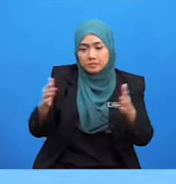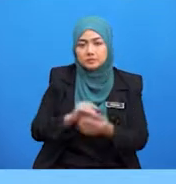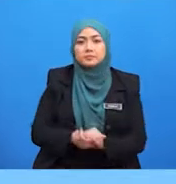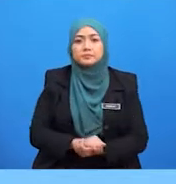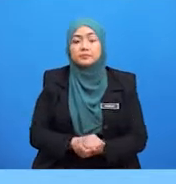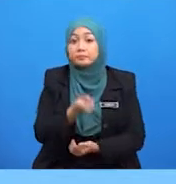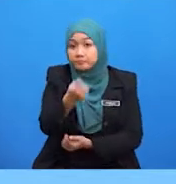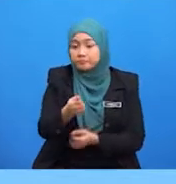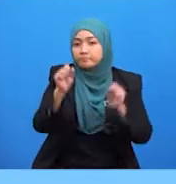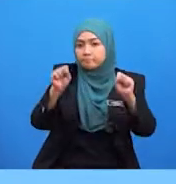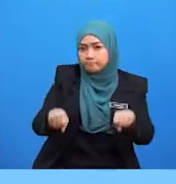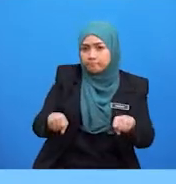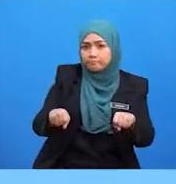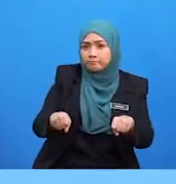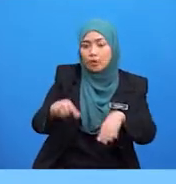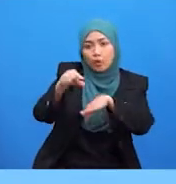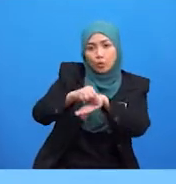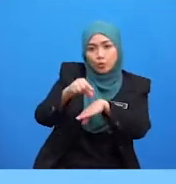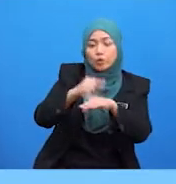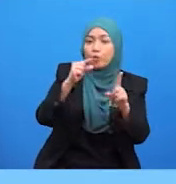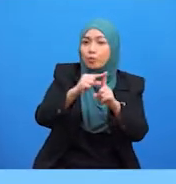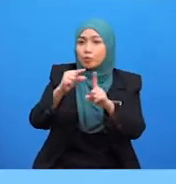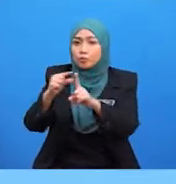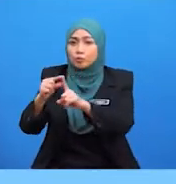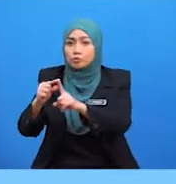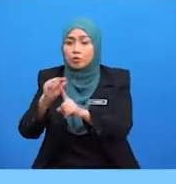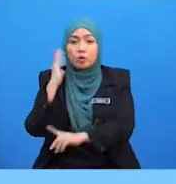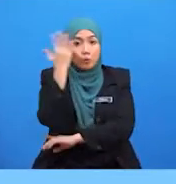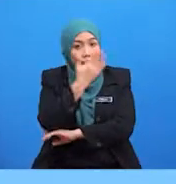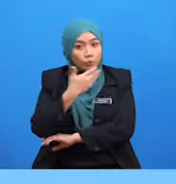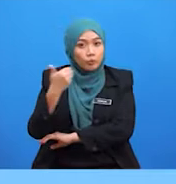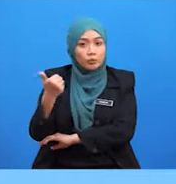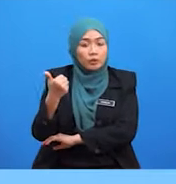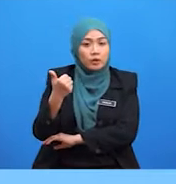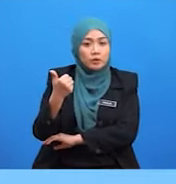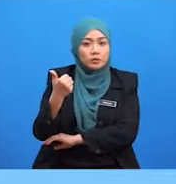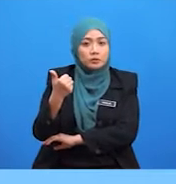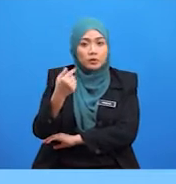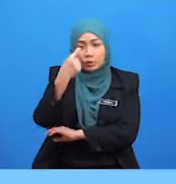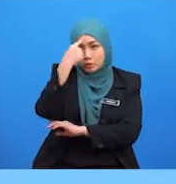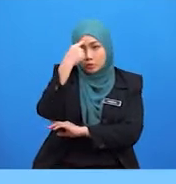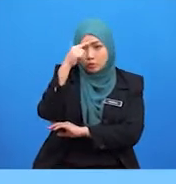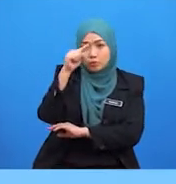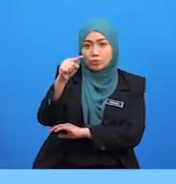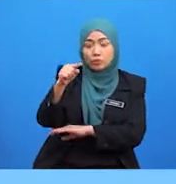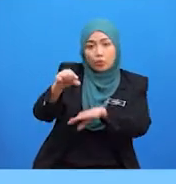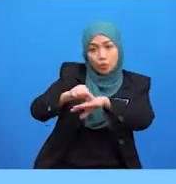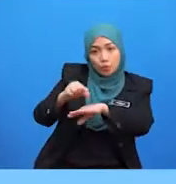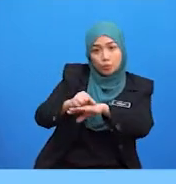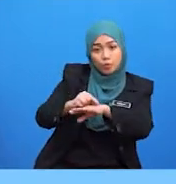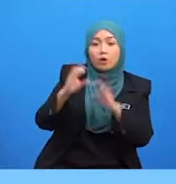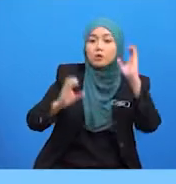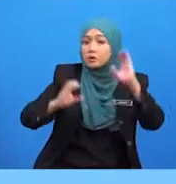You can and you may also use words like beautiful and pretty to describe a newly bought car.